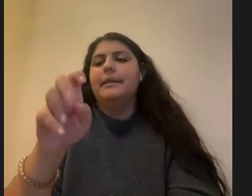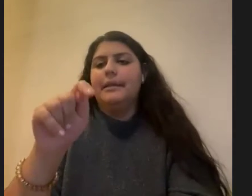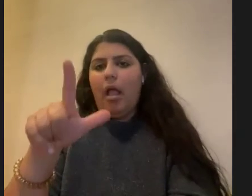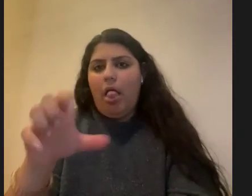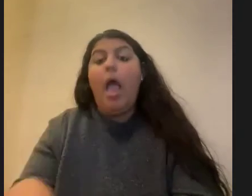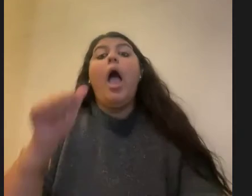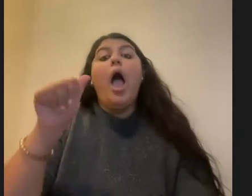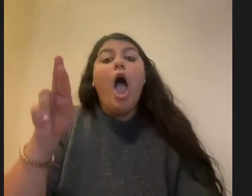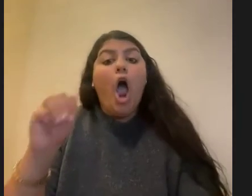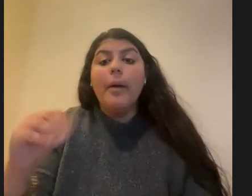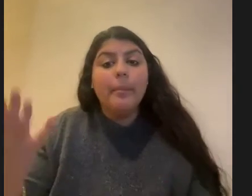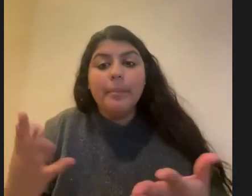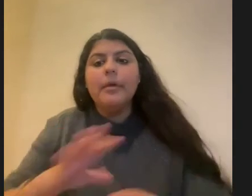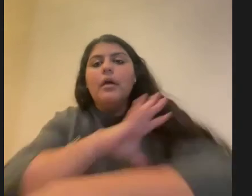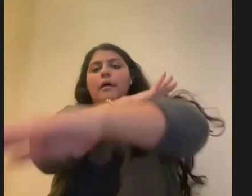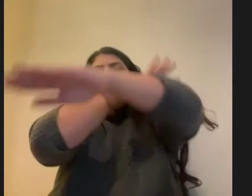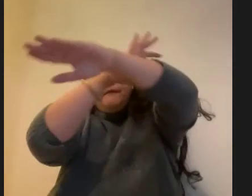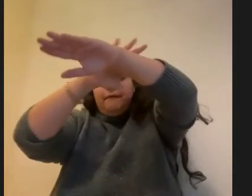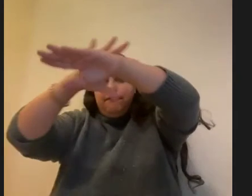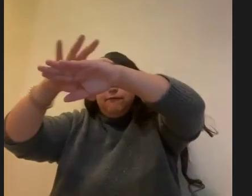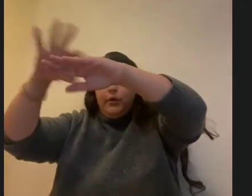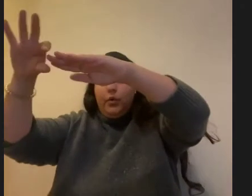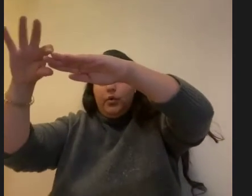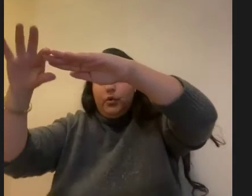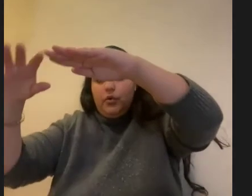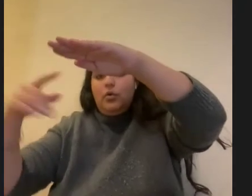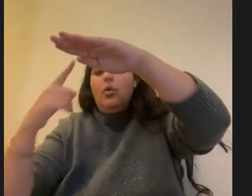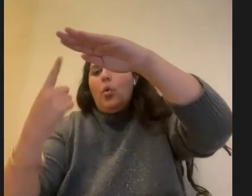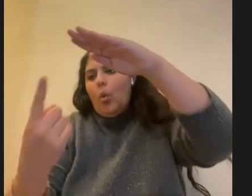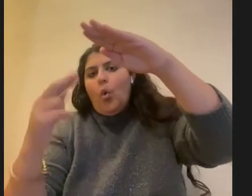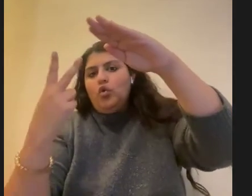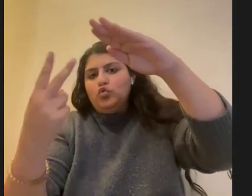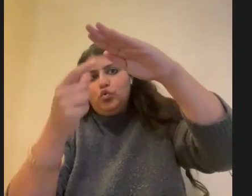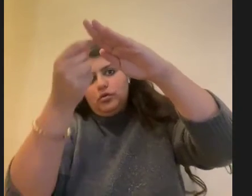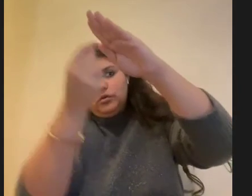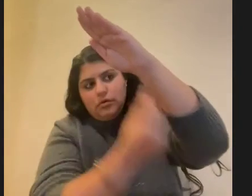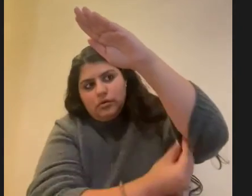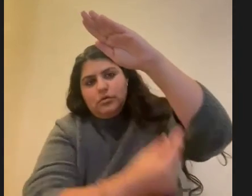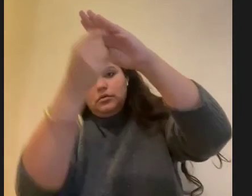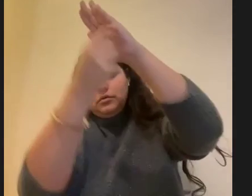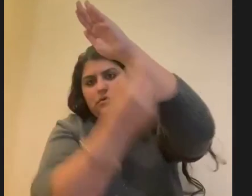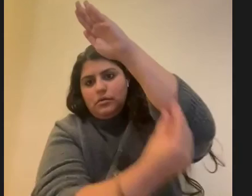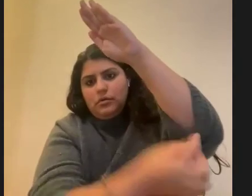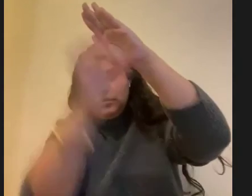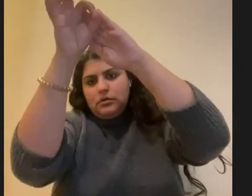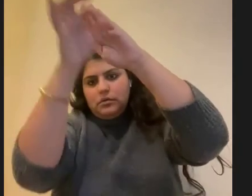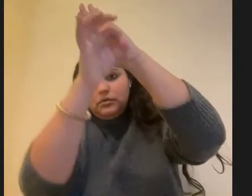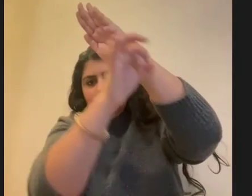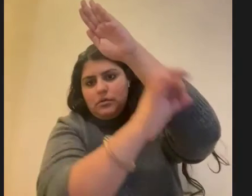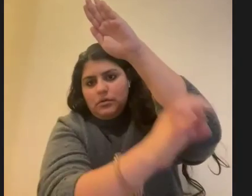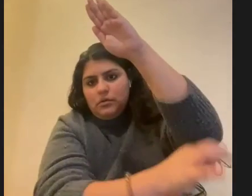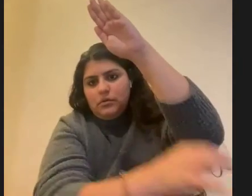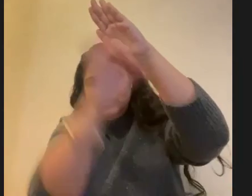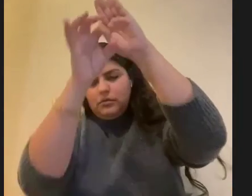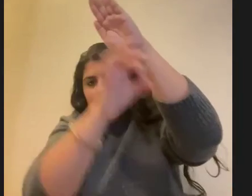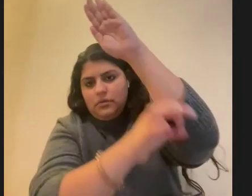arm is categorized as having 1 or 2 rows of sucker from the base to the tip. So that's why octopuses